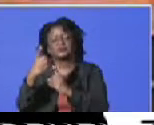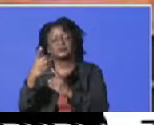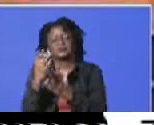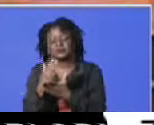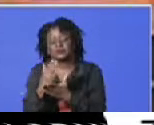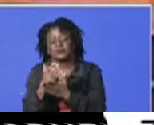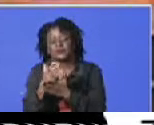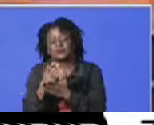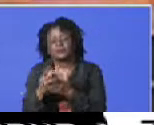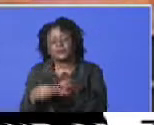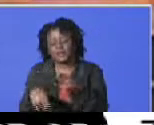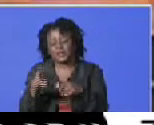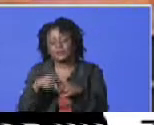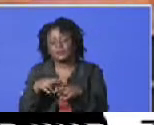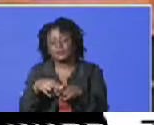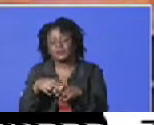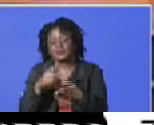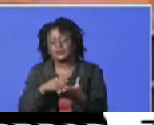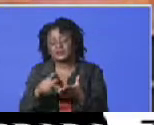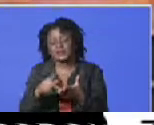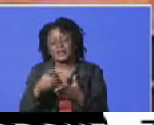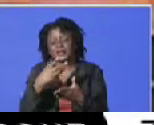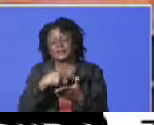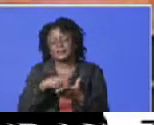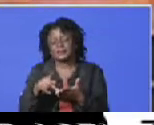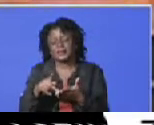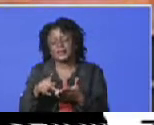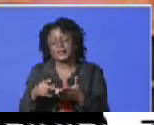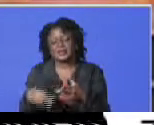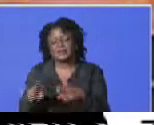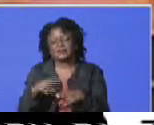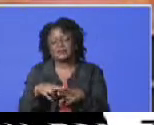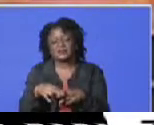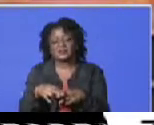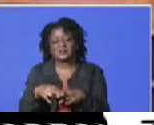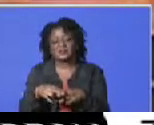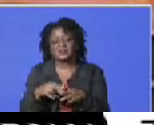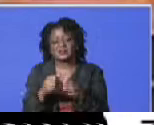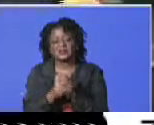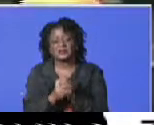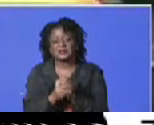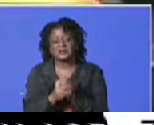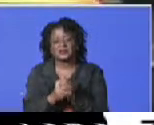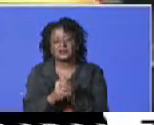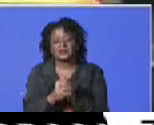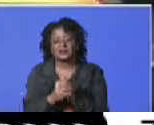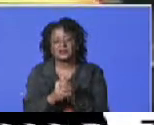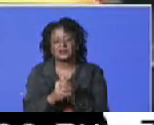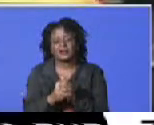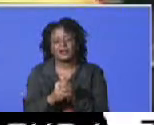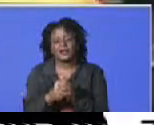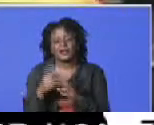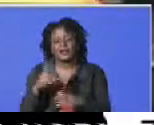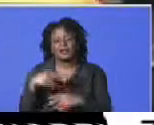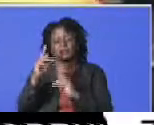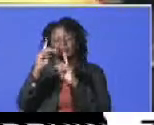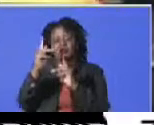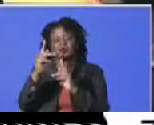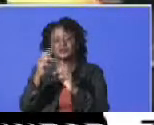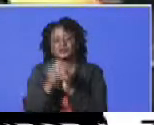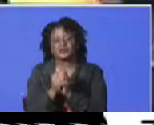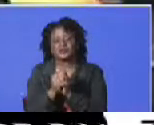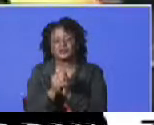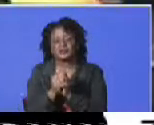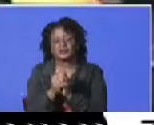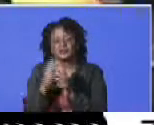as well as defer increases that come with promotions for permanent staff within government-owned agencies. Deputy Prime Minister and Minister of Finance, the Honorable